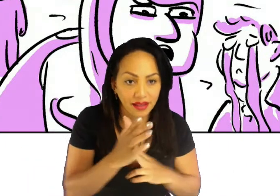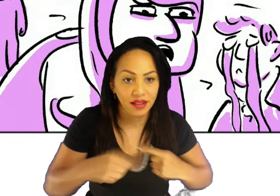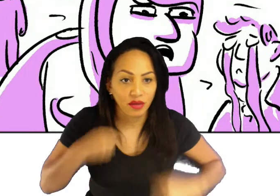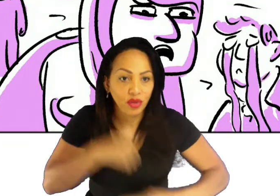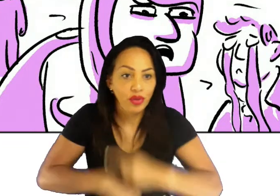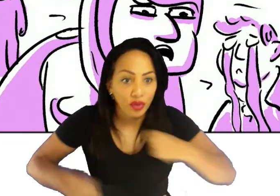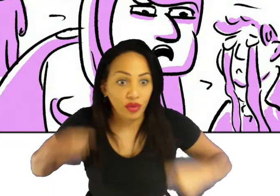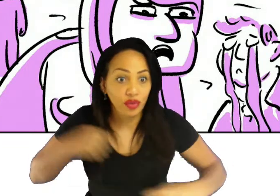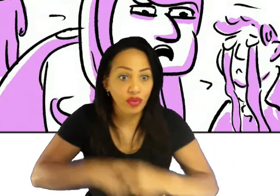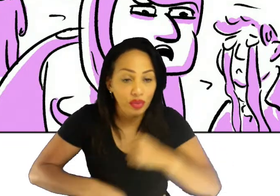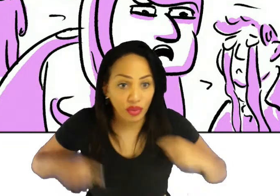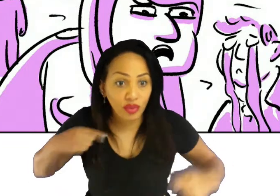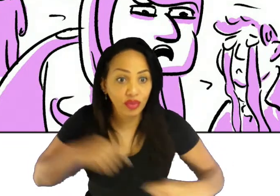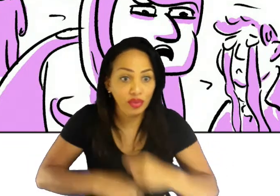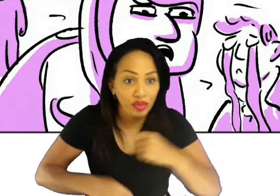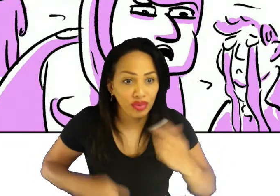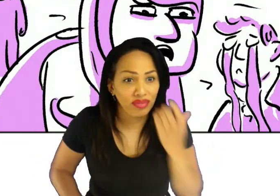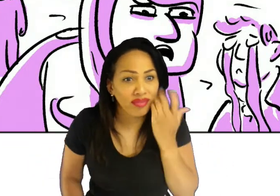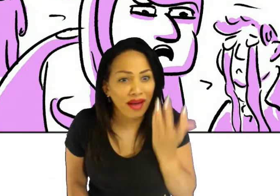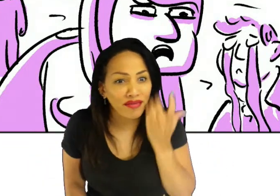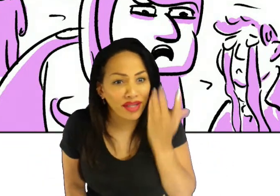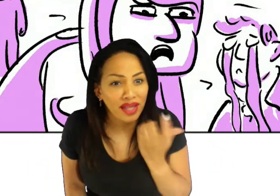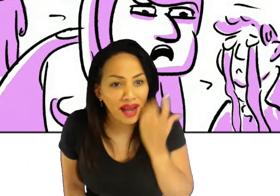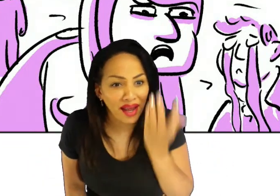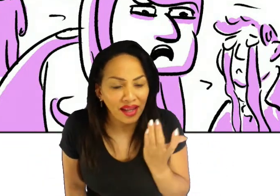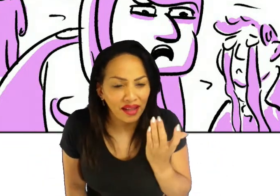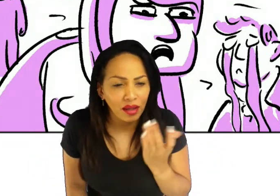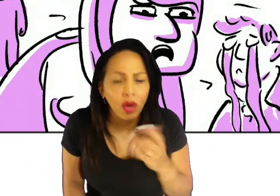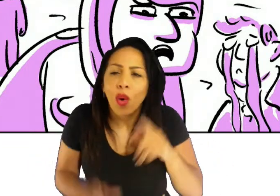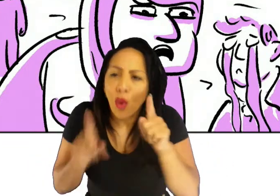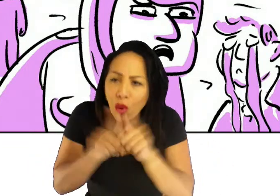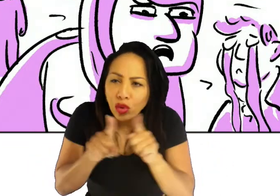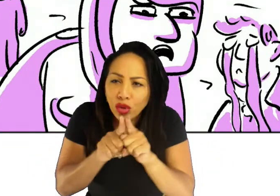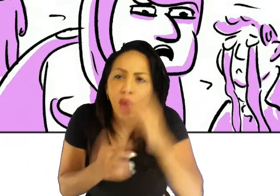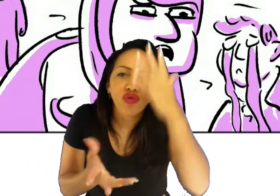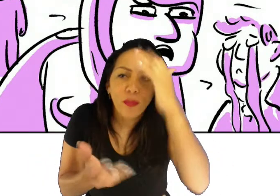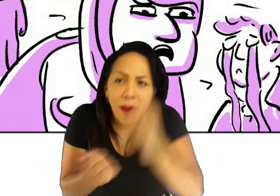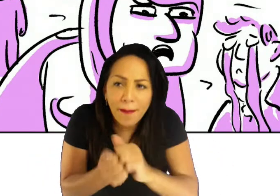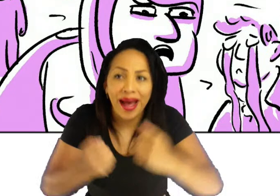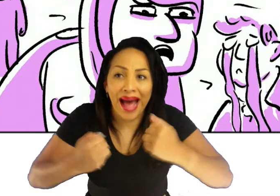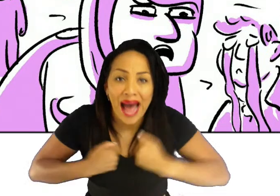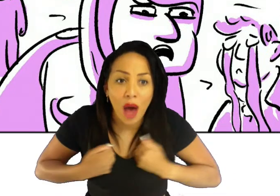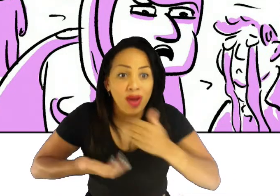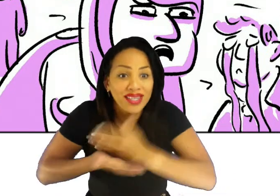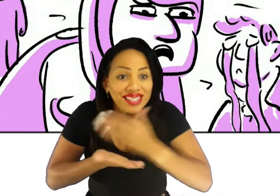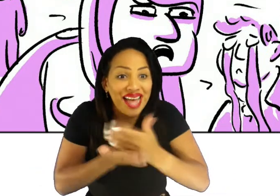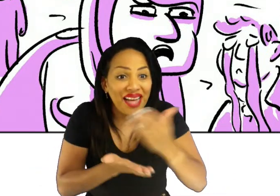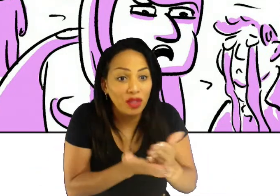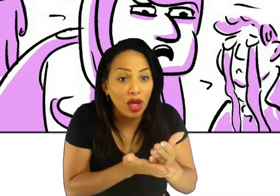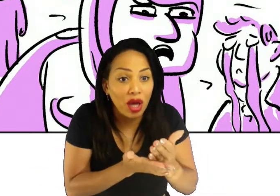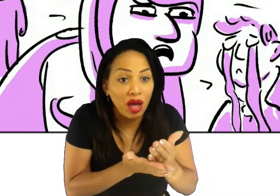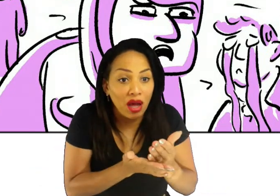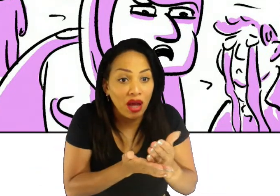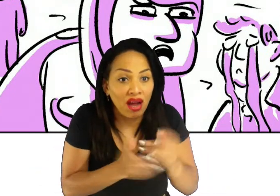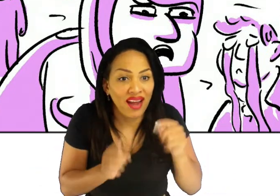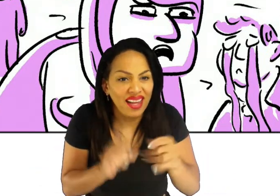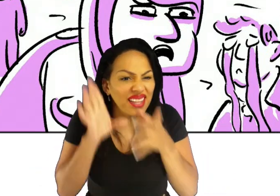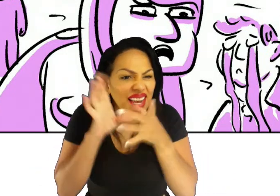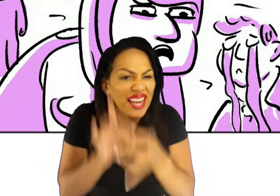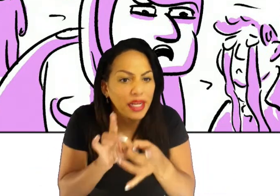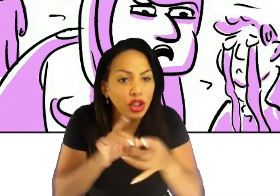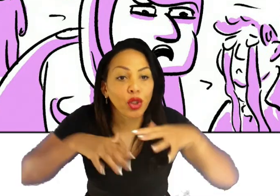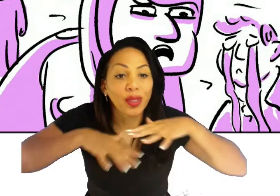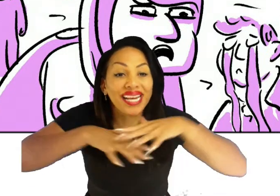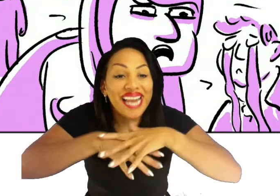that our sector is built on networking and sometimes, if we wanted to use another word, nepotism.